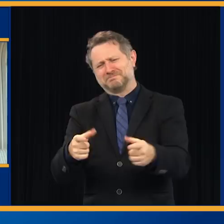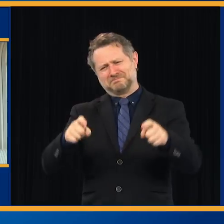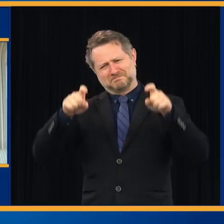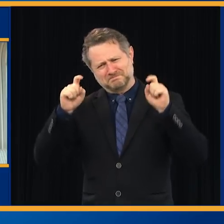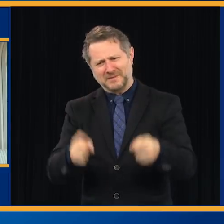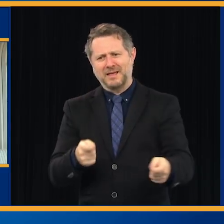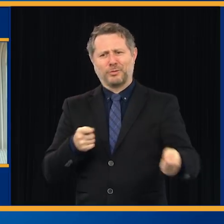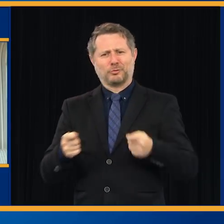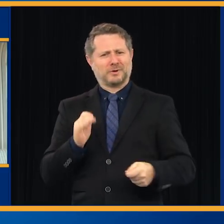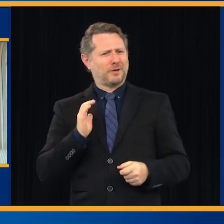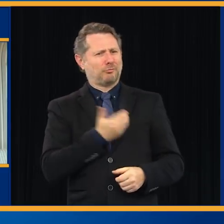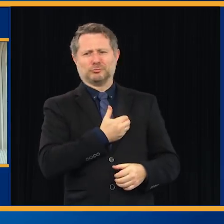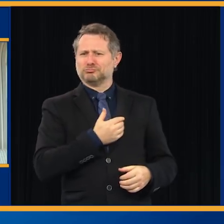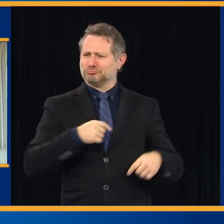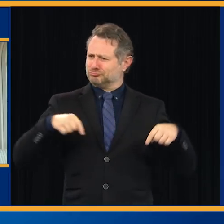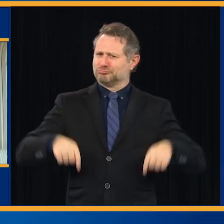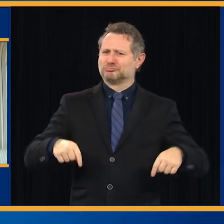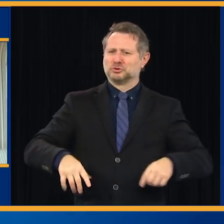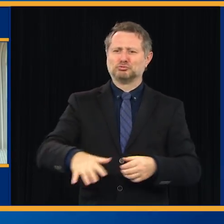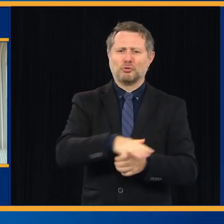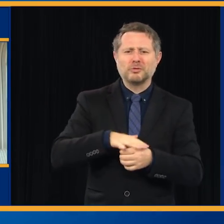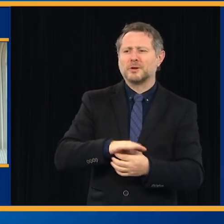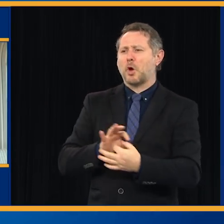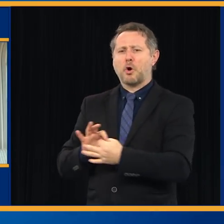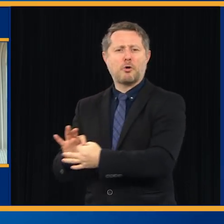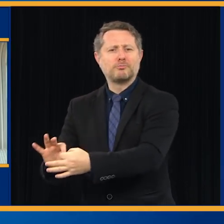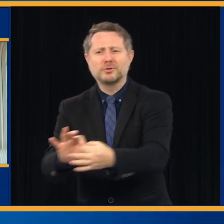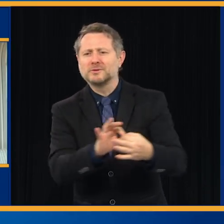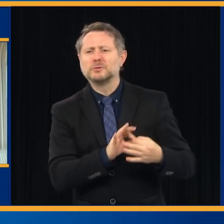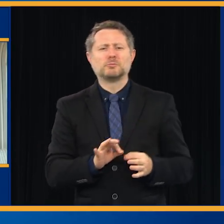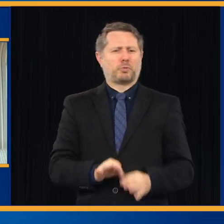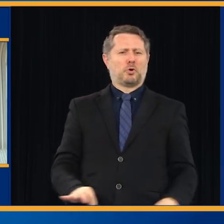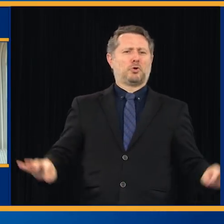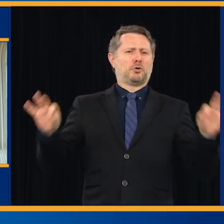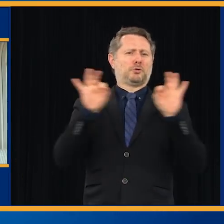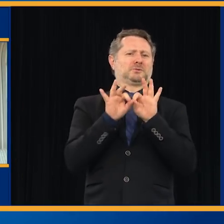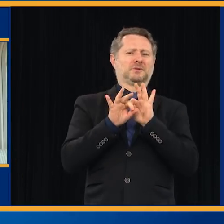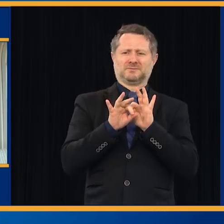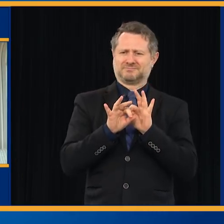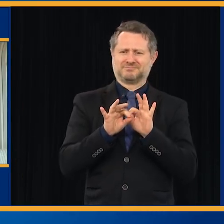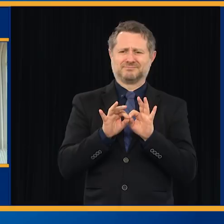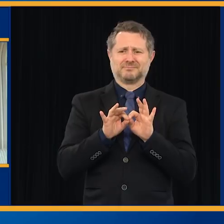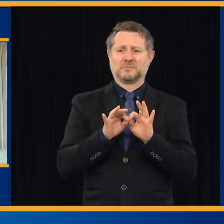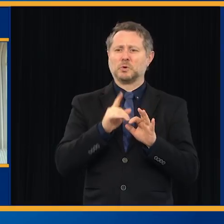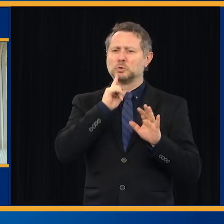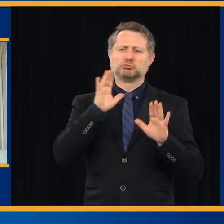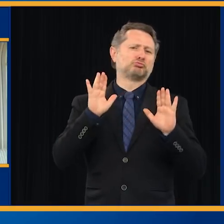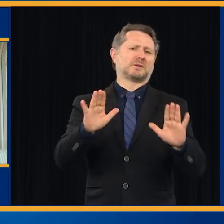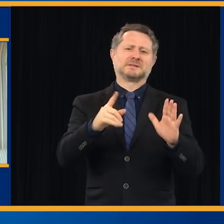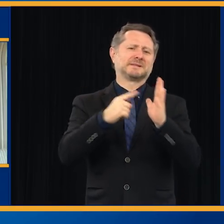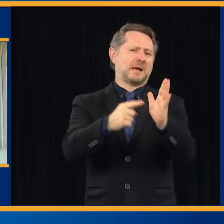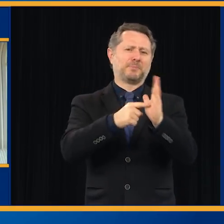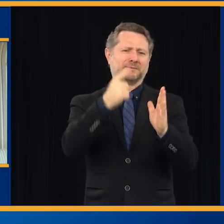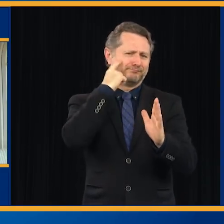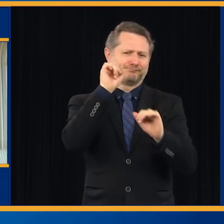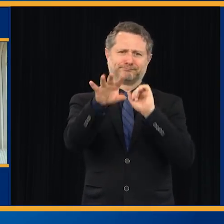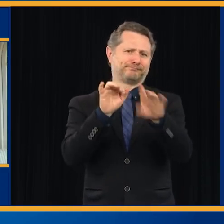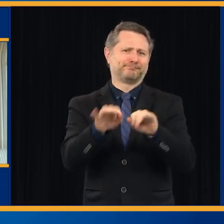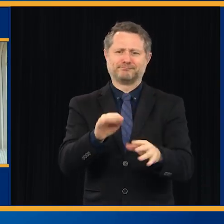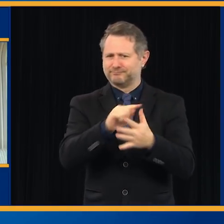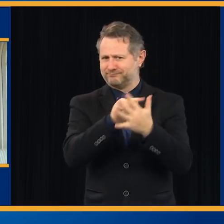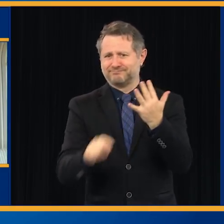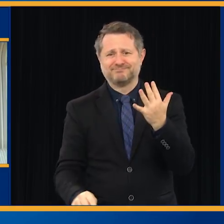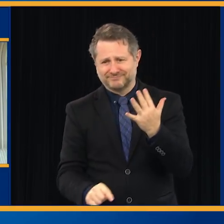do. The regional cooperation matters so much, and another great example of that. I think it's a